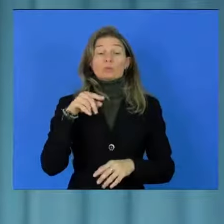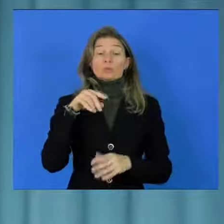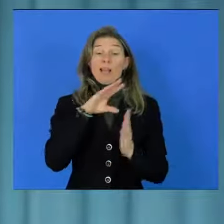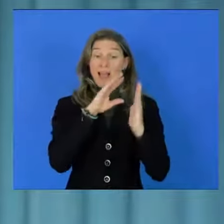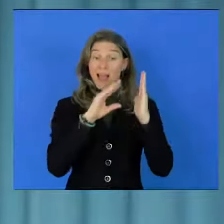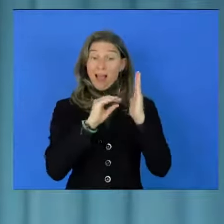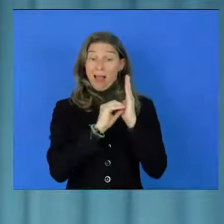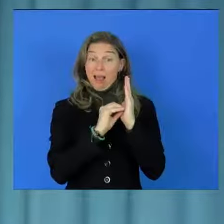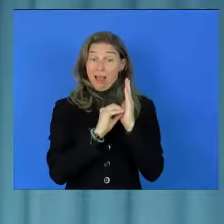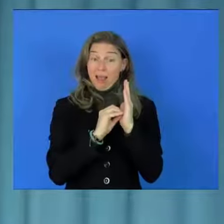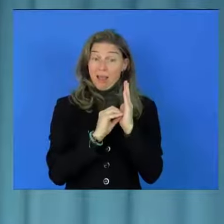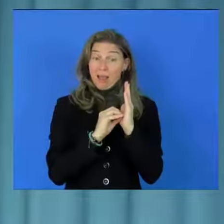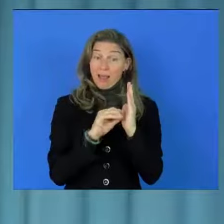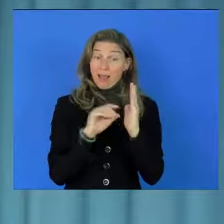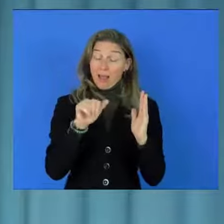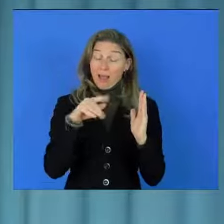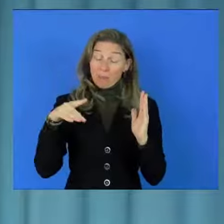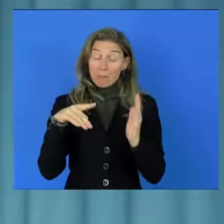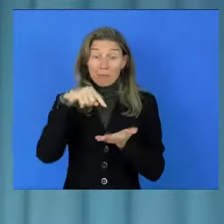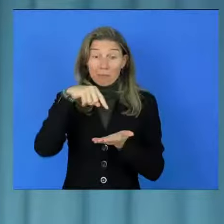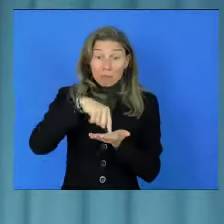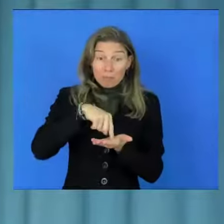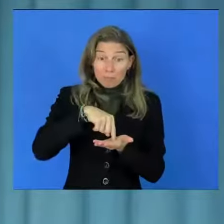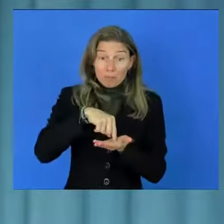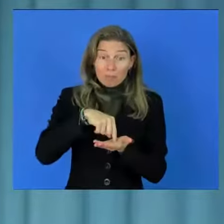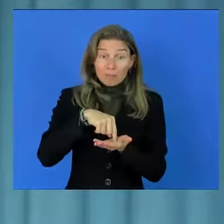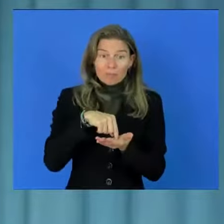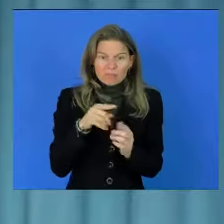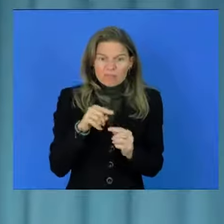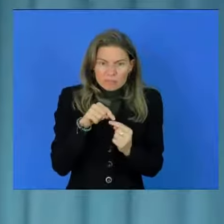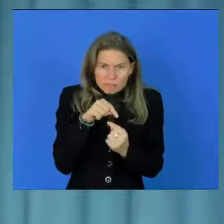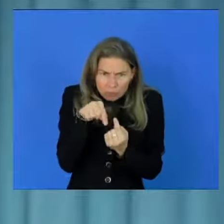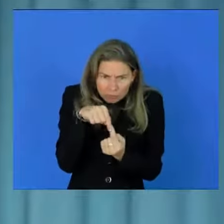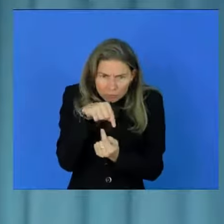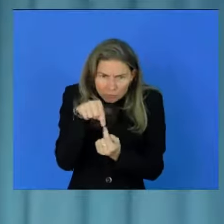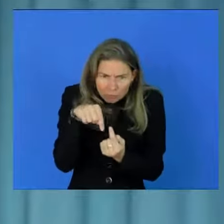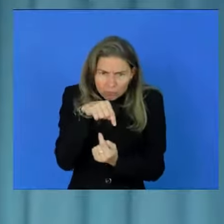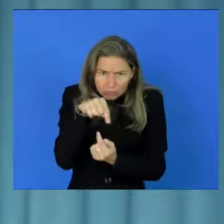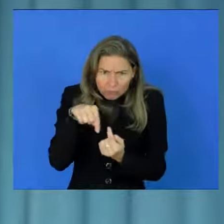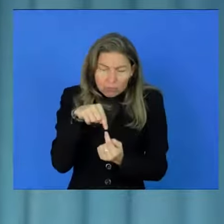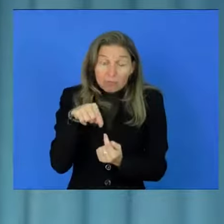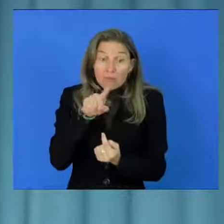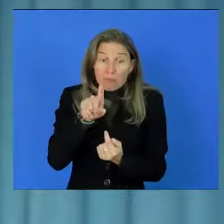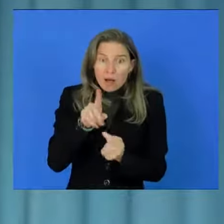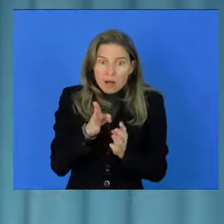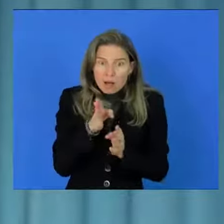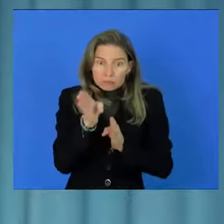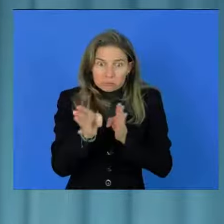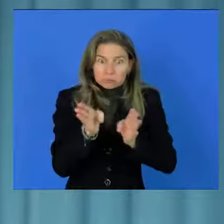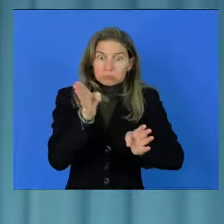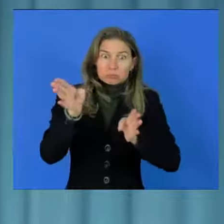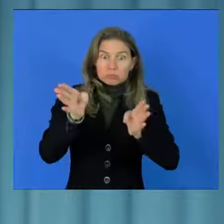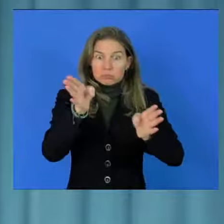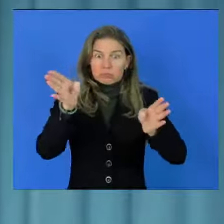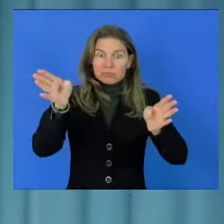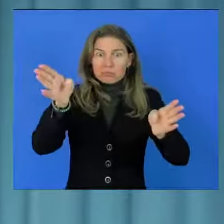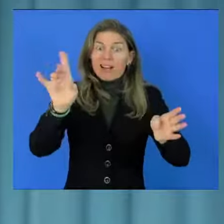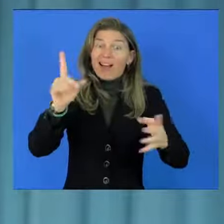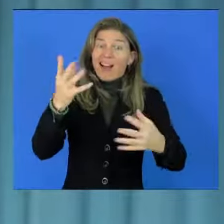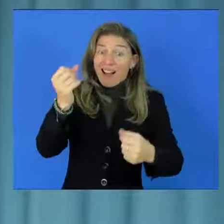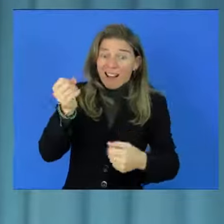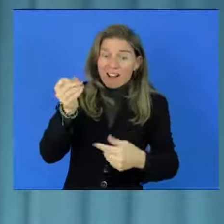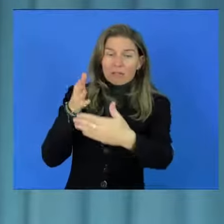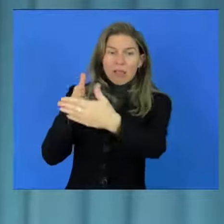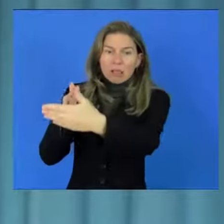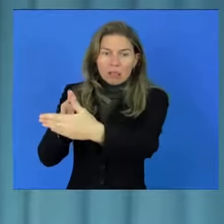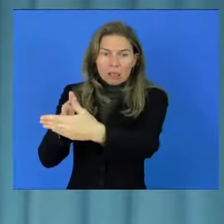the more accessible the world is. And as we said before, there are barriers out there. And this panel here will present